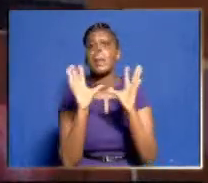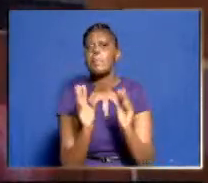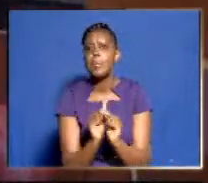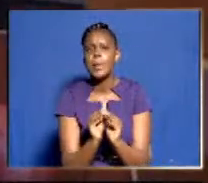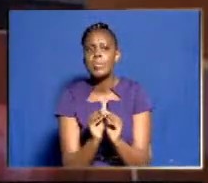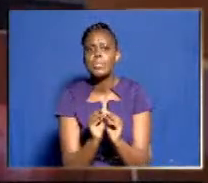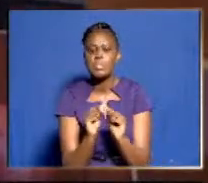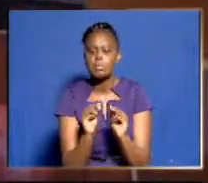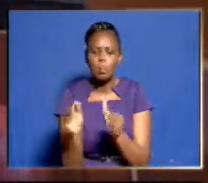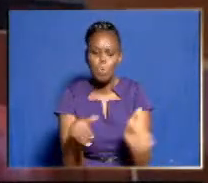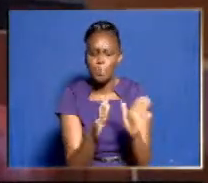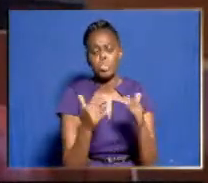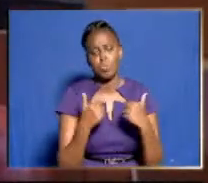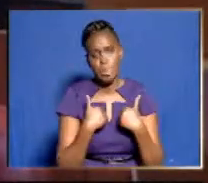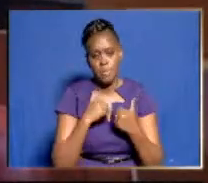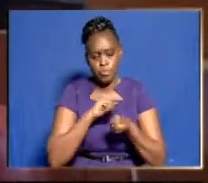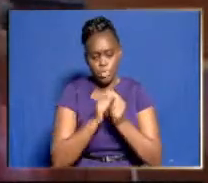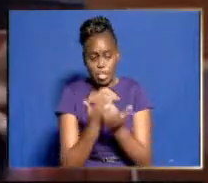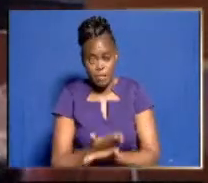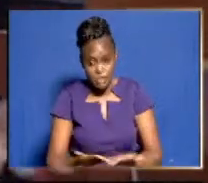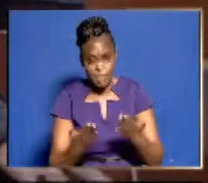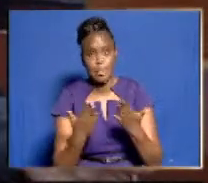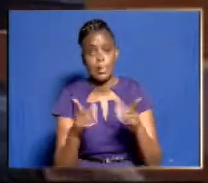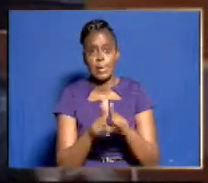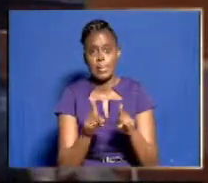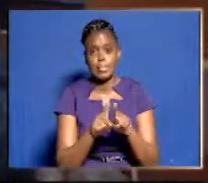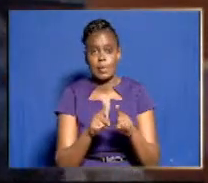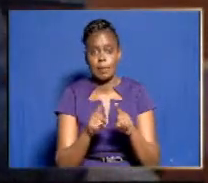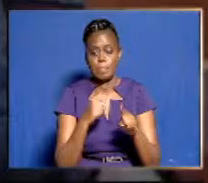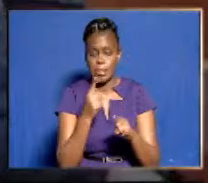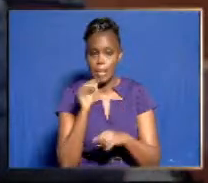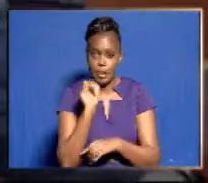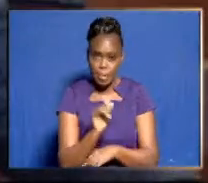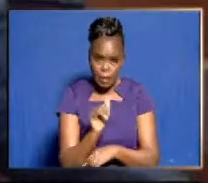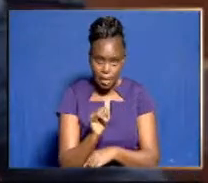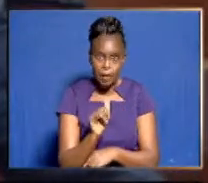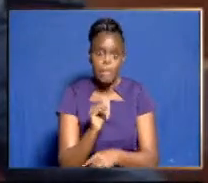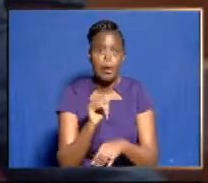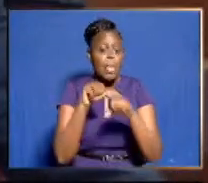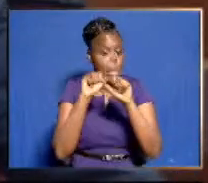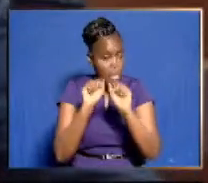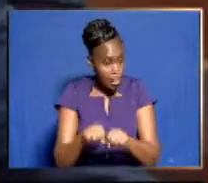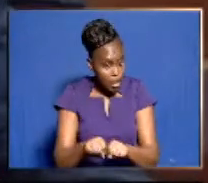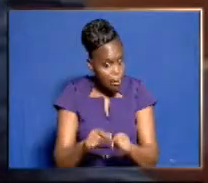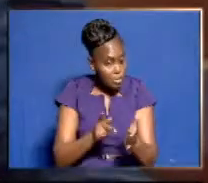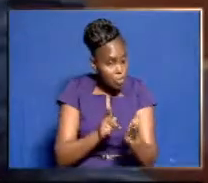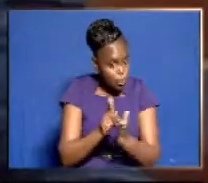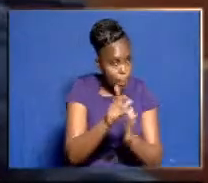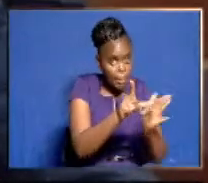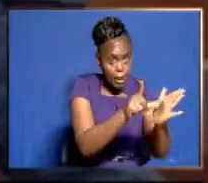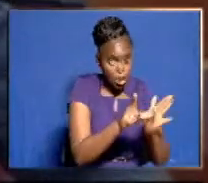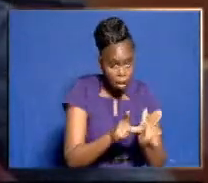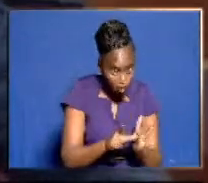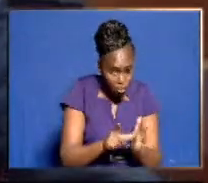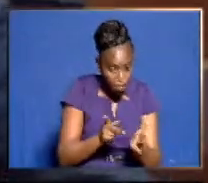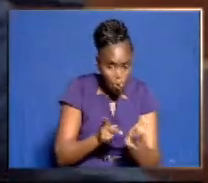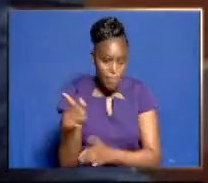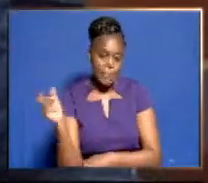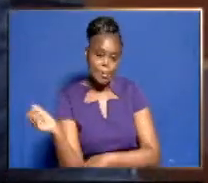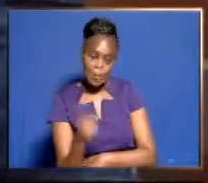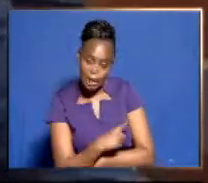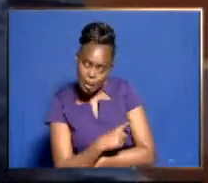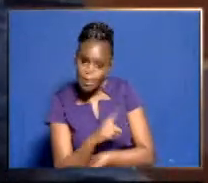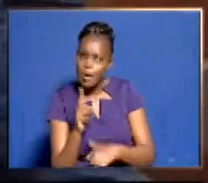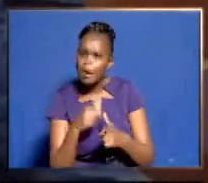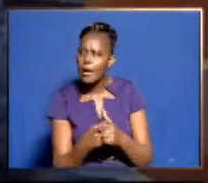small room to change things, because like it's just a straight jacket. That is, you pay debt, you pay salaries,